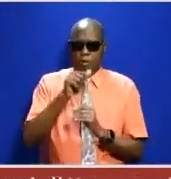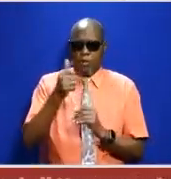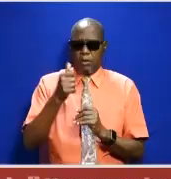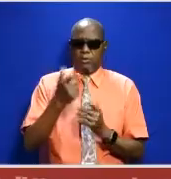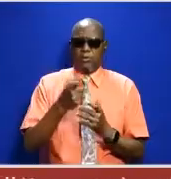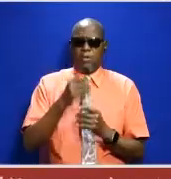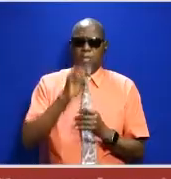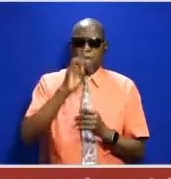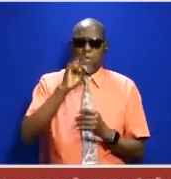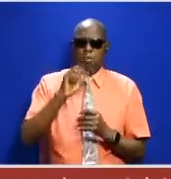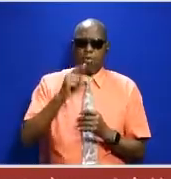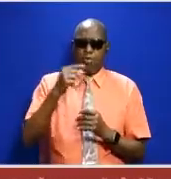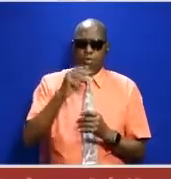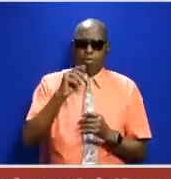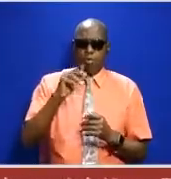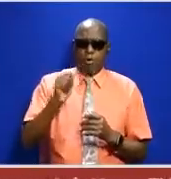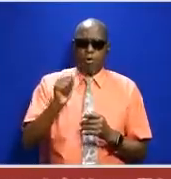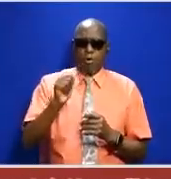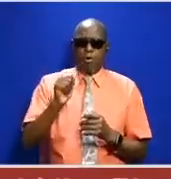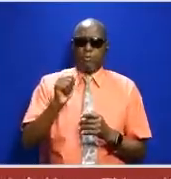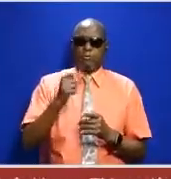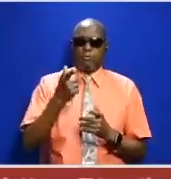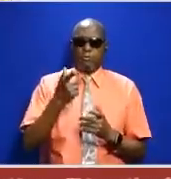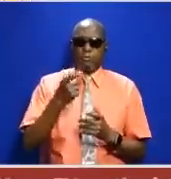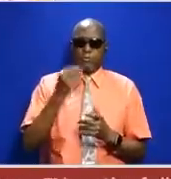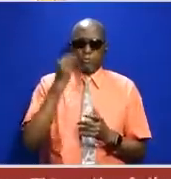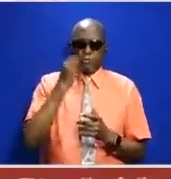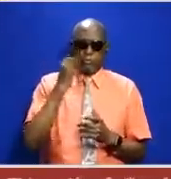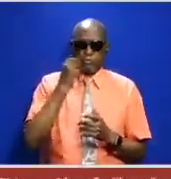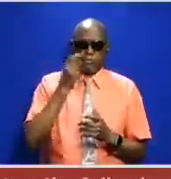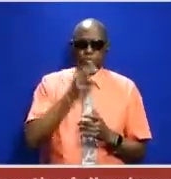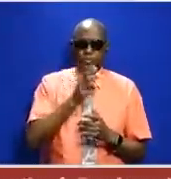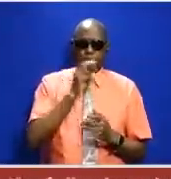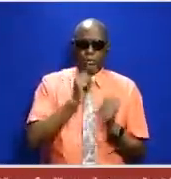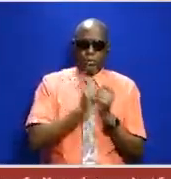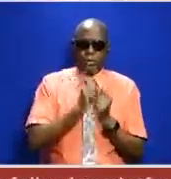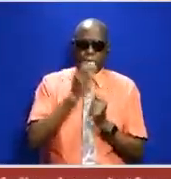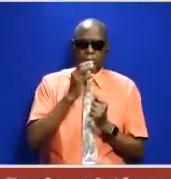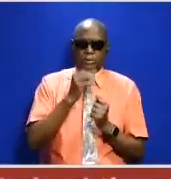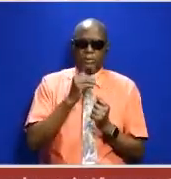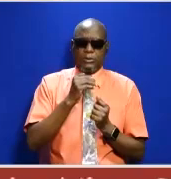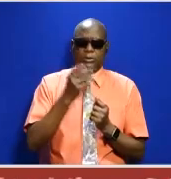miraa and is a scheduled crop by the Crops Act 2013 and the Miraa Regulations